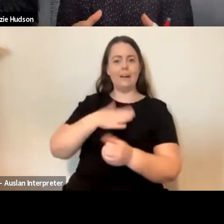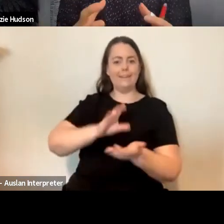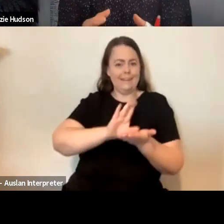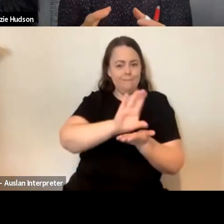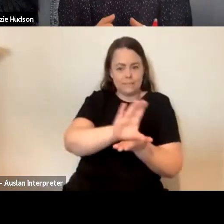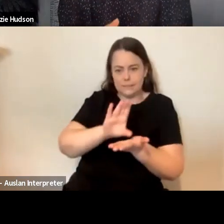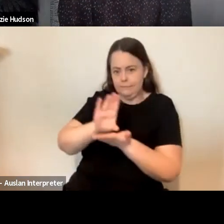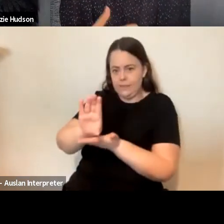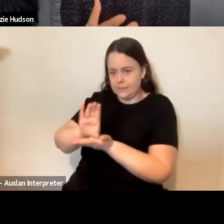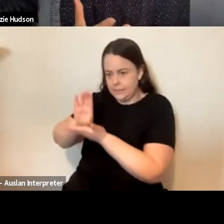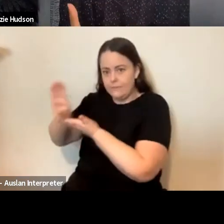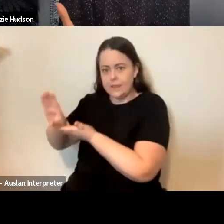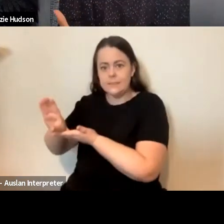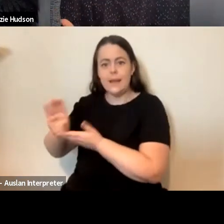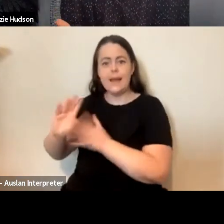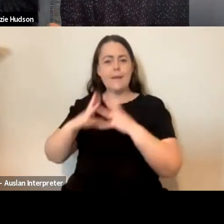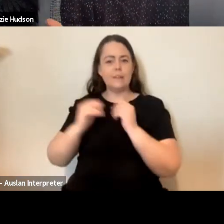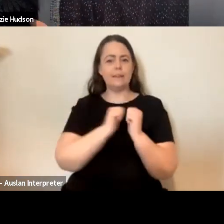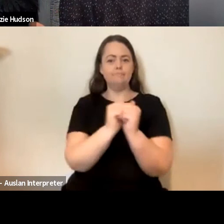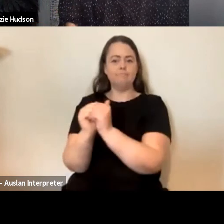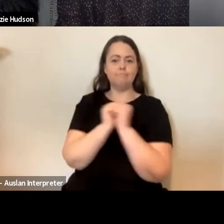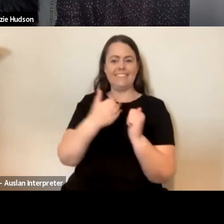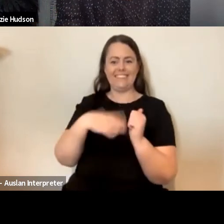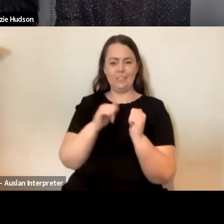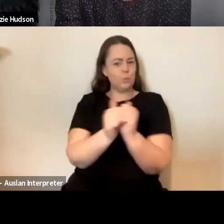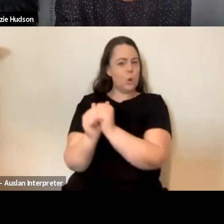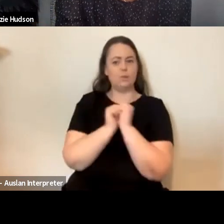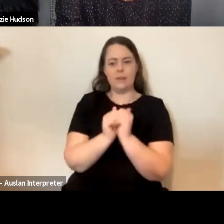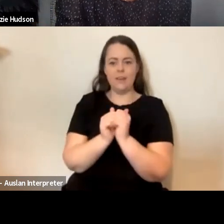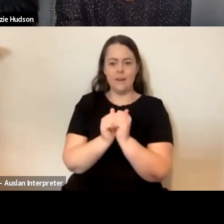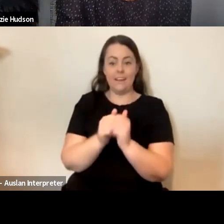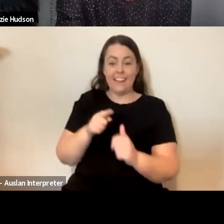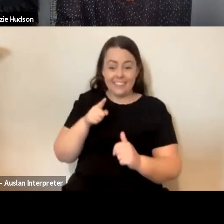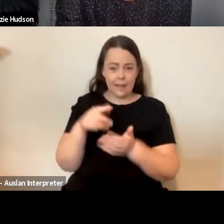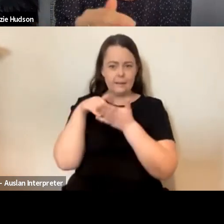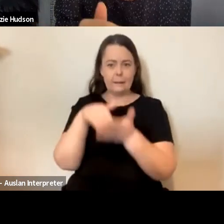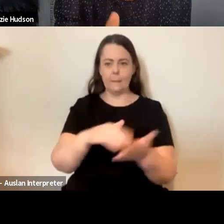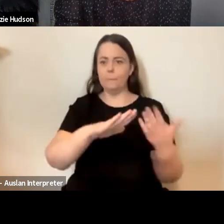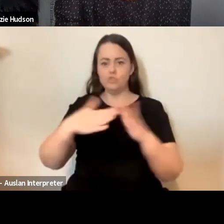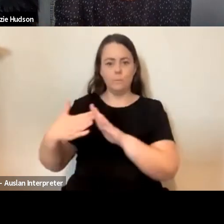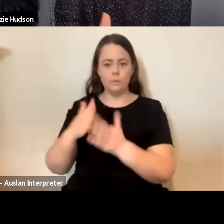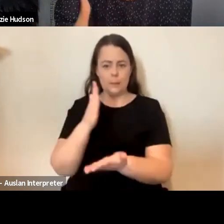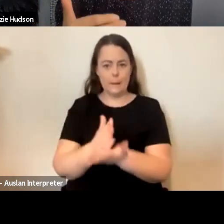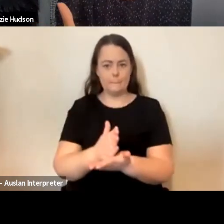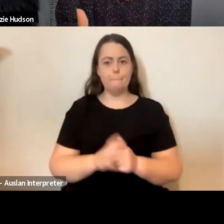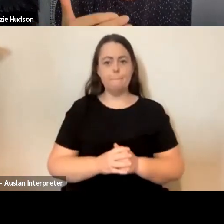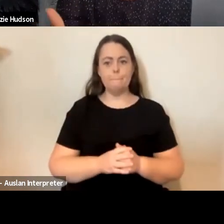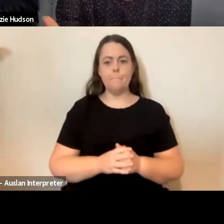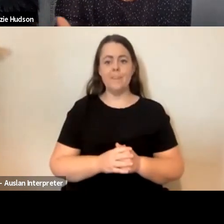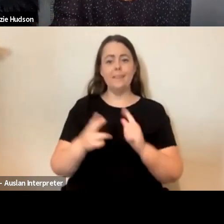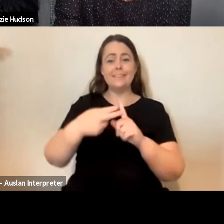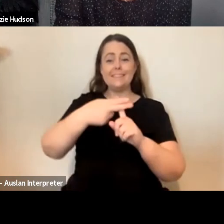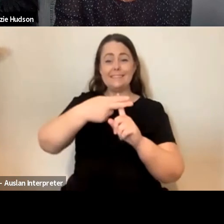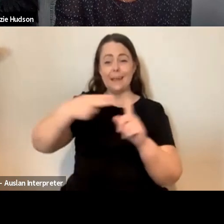to bring it all together, because that's what then serves the community best, I suppose, and starts to break down that stigma. We look at it from a